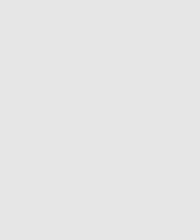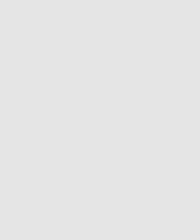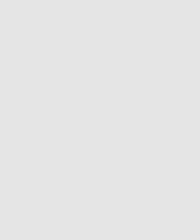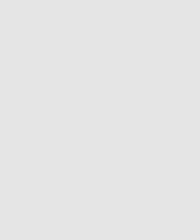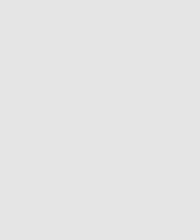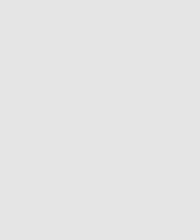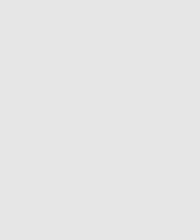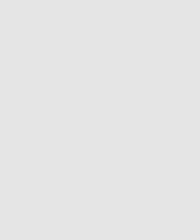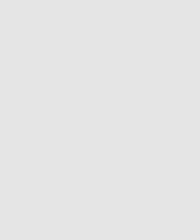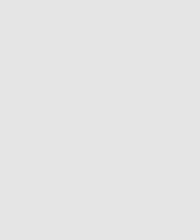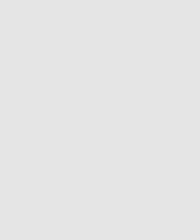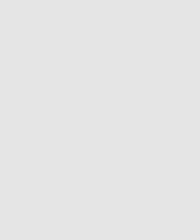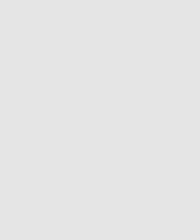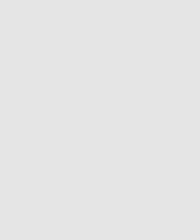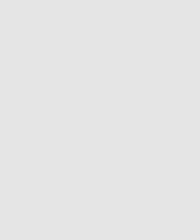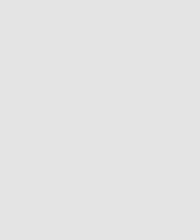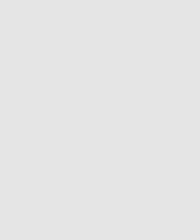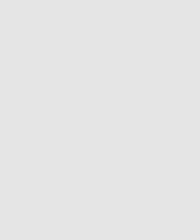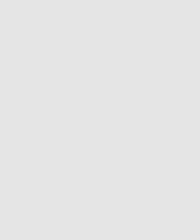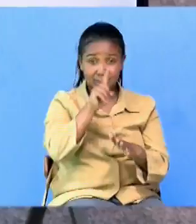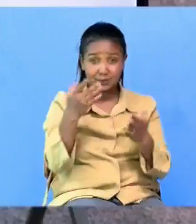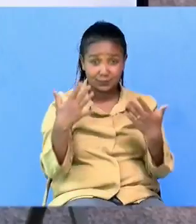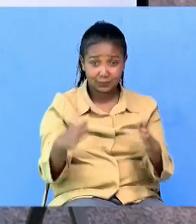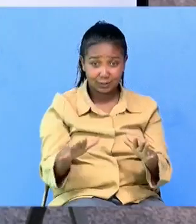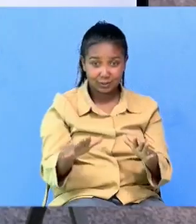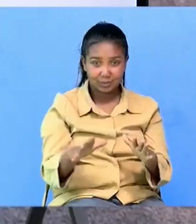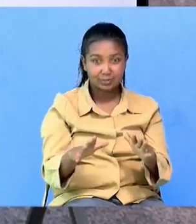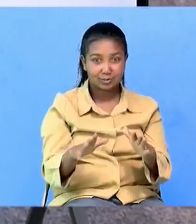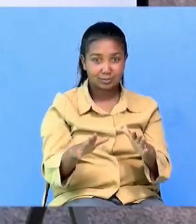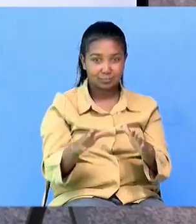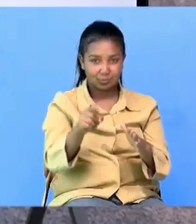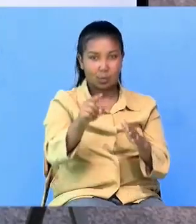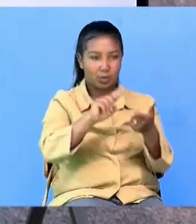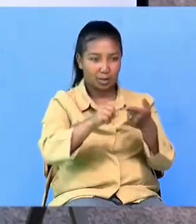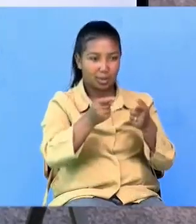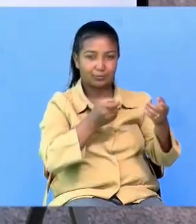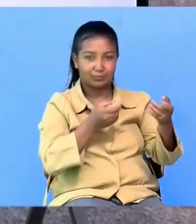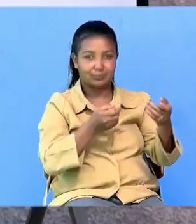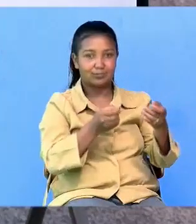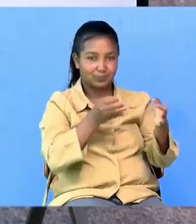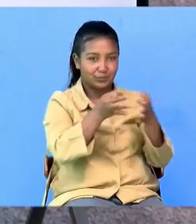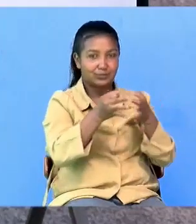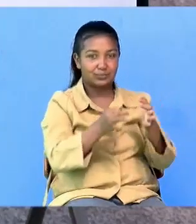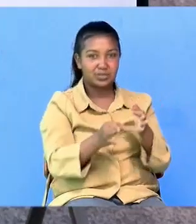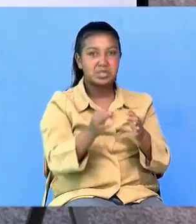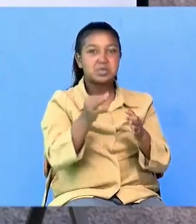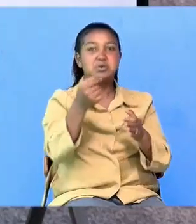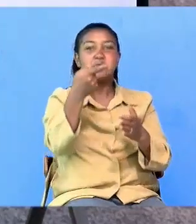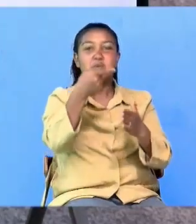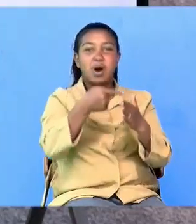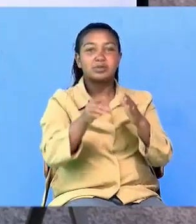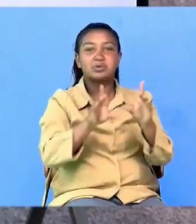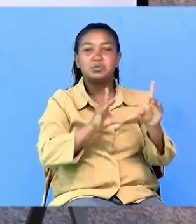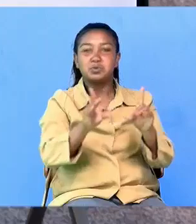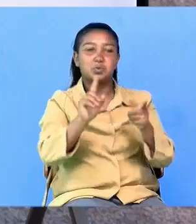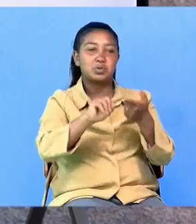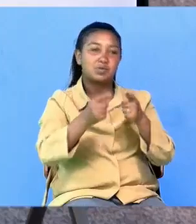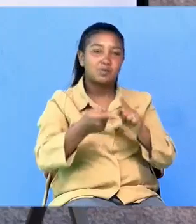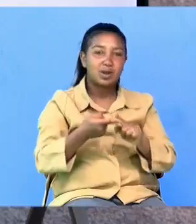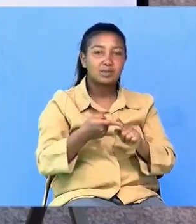Good. Have you done it? Yeah, share to each other, please. Come on. Share what you are doing to your